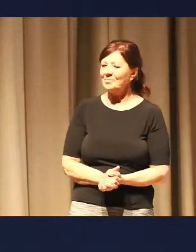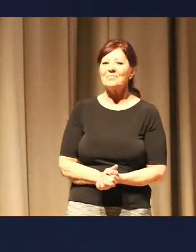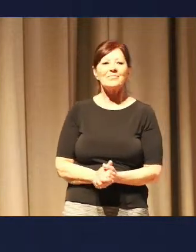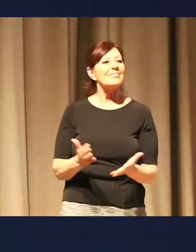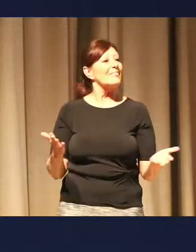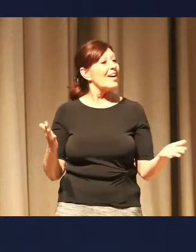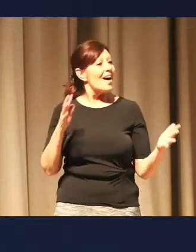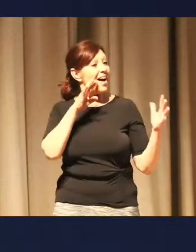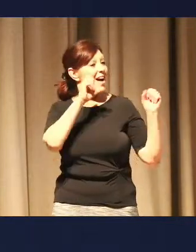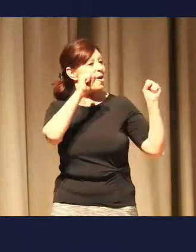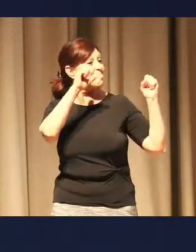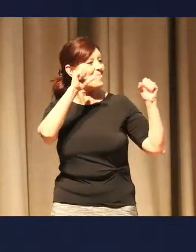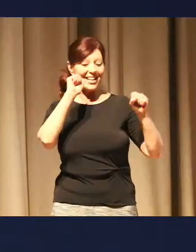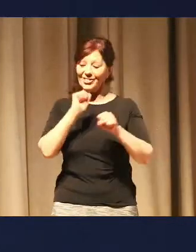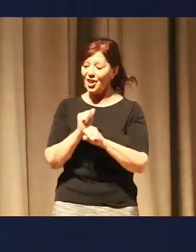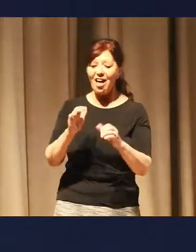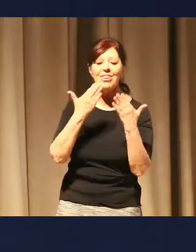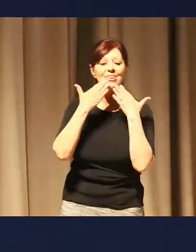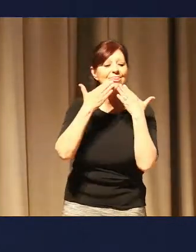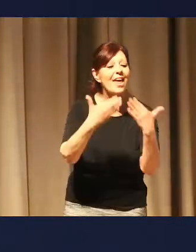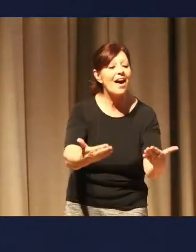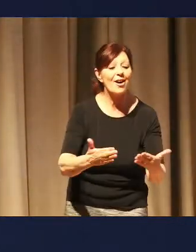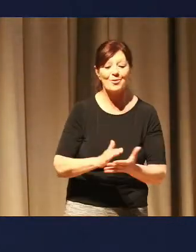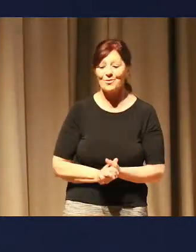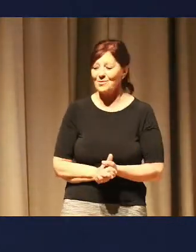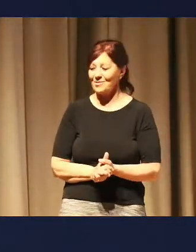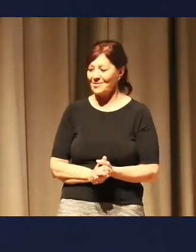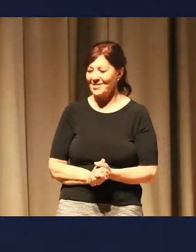What an amazing job. Thank you.